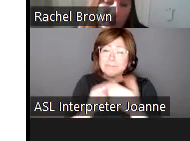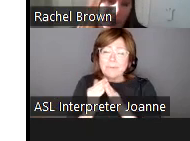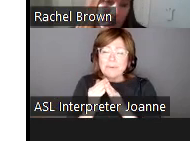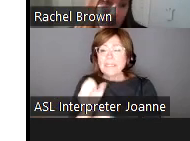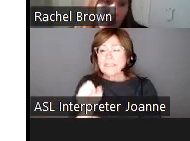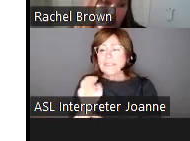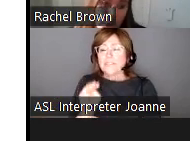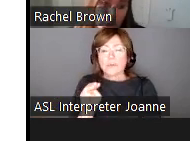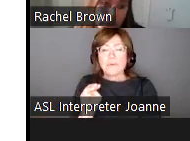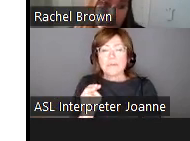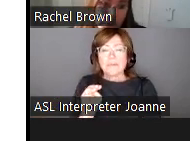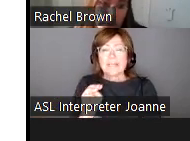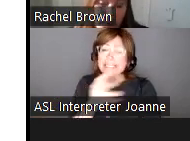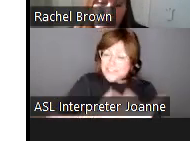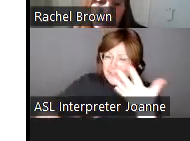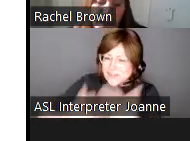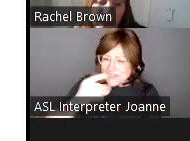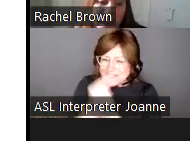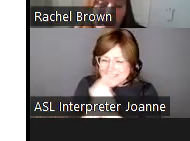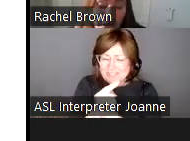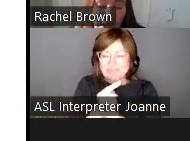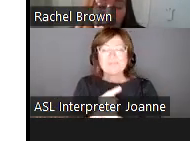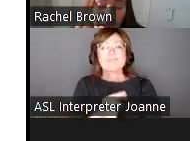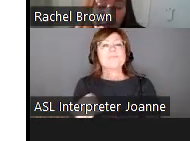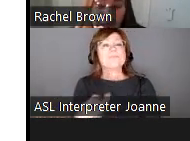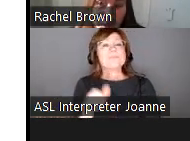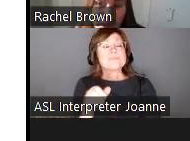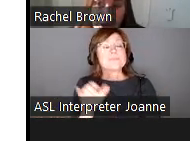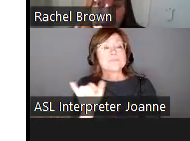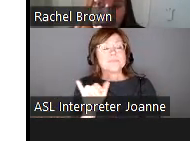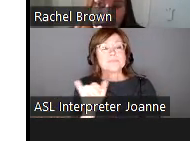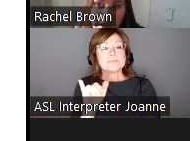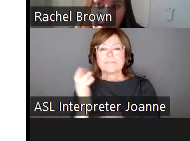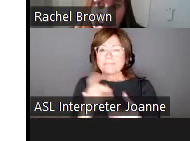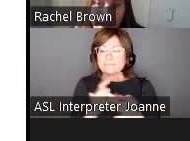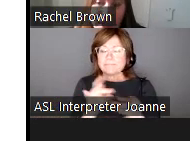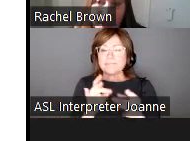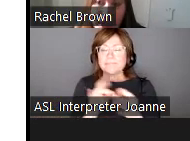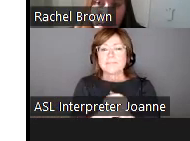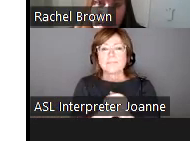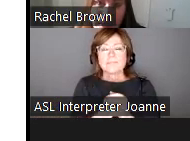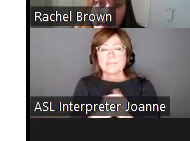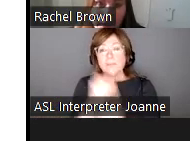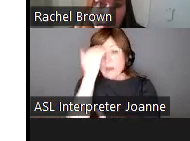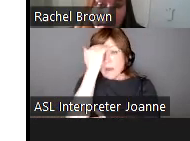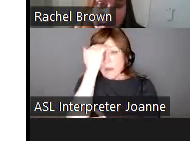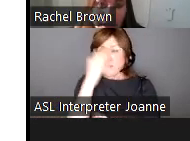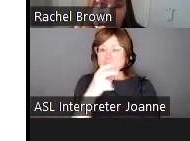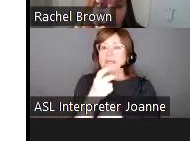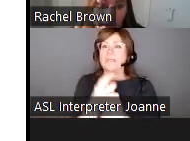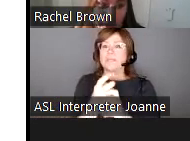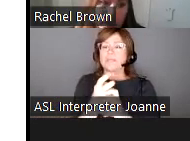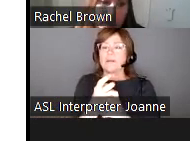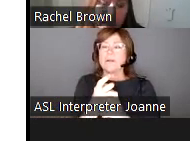social media being social. And another thing that I wanted to mention is that I know it's so difficult to get your